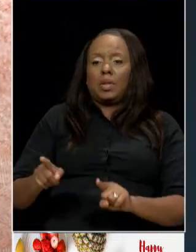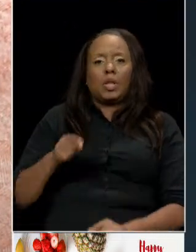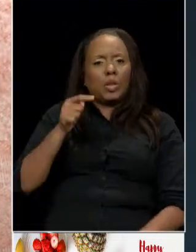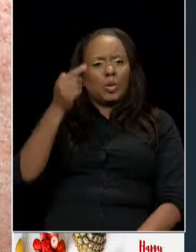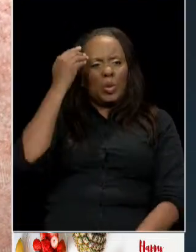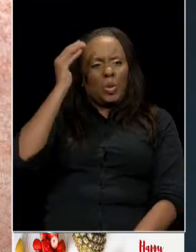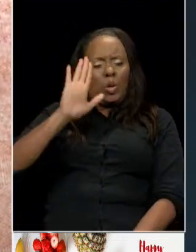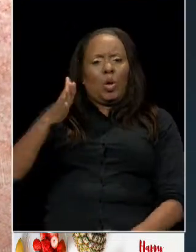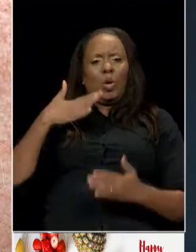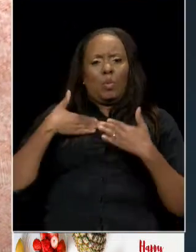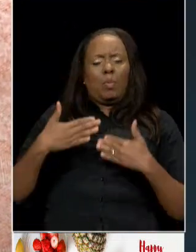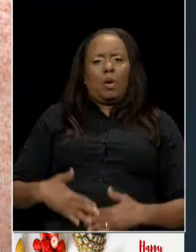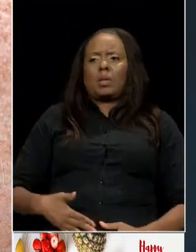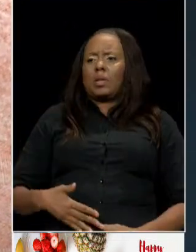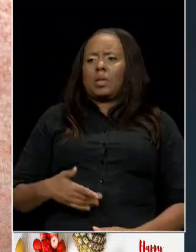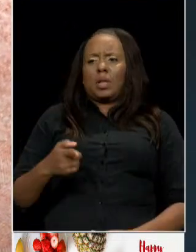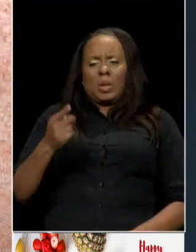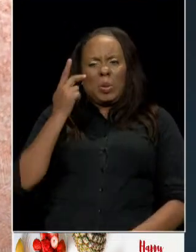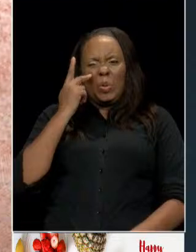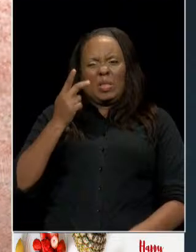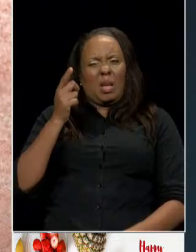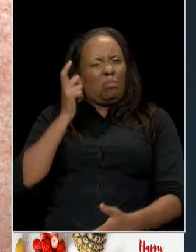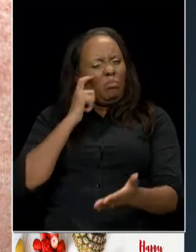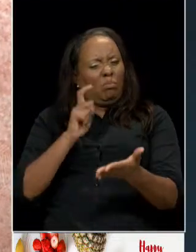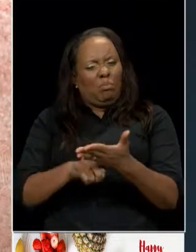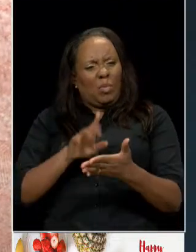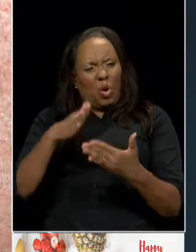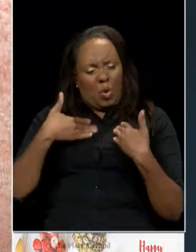of relationships they need to have with their other